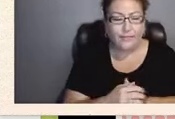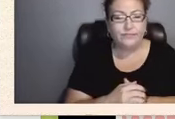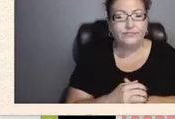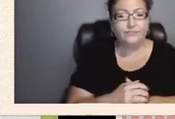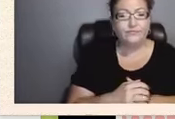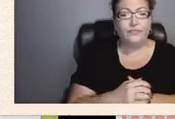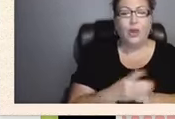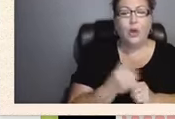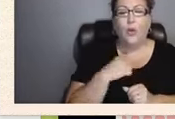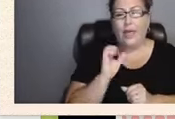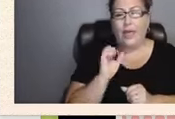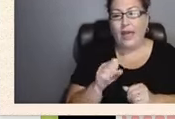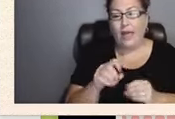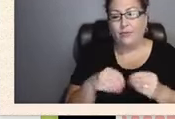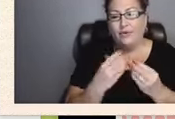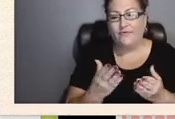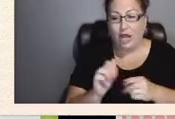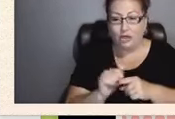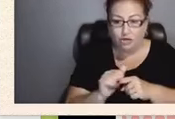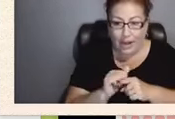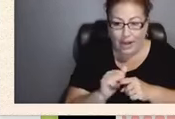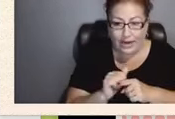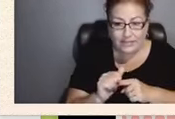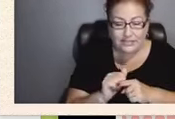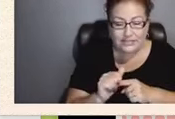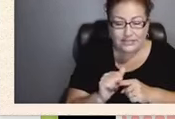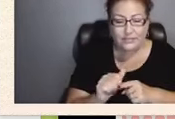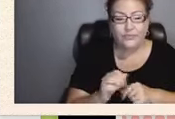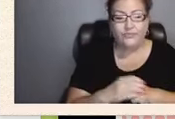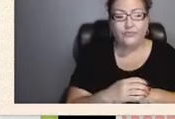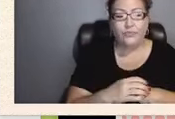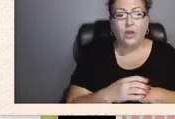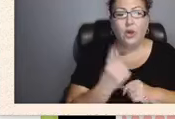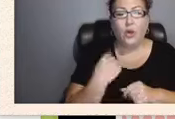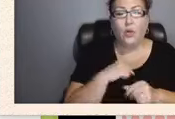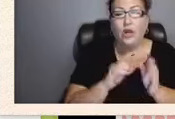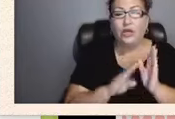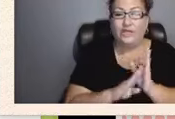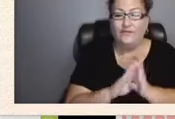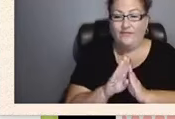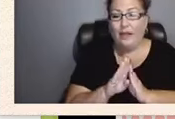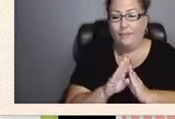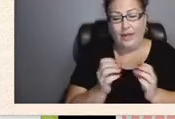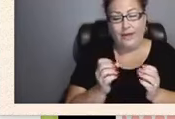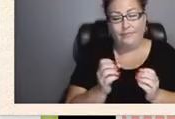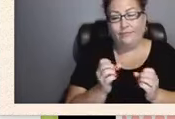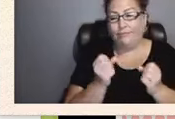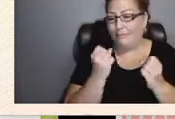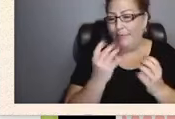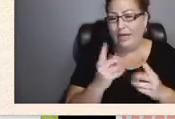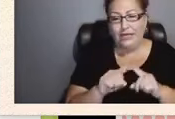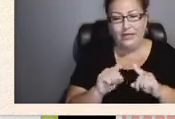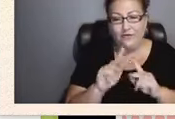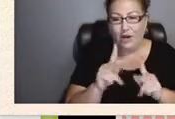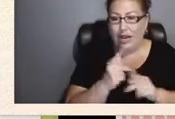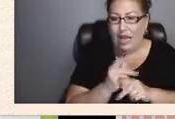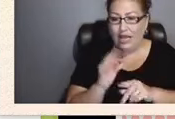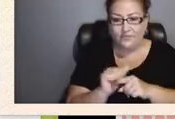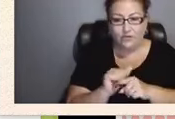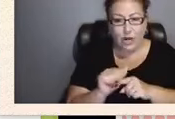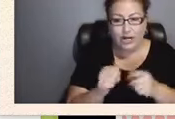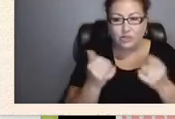can provide trainings. We're developing many kinds of training right now